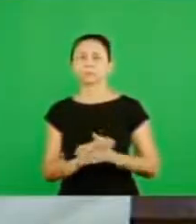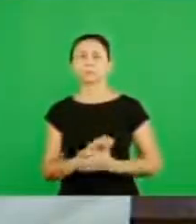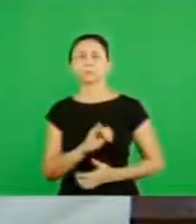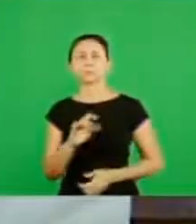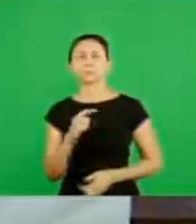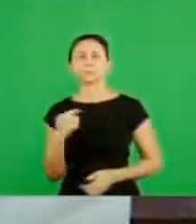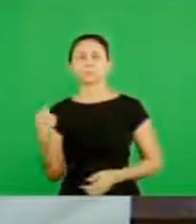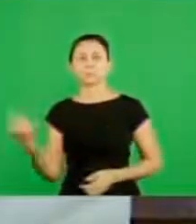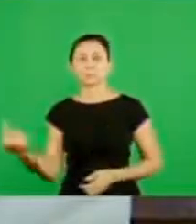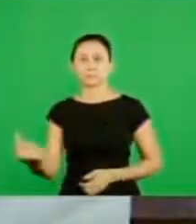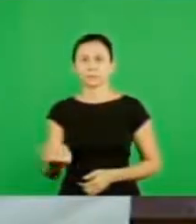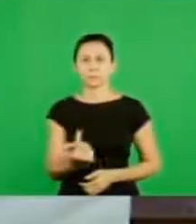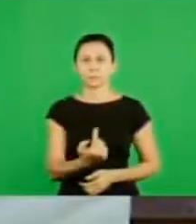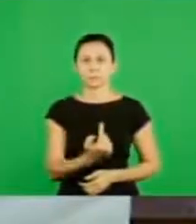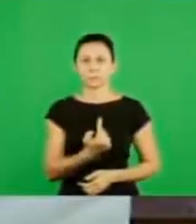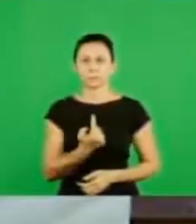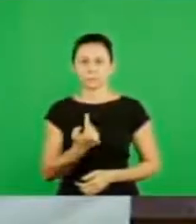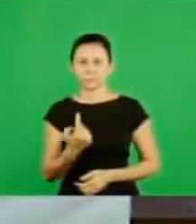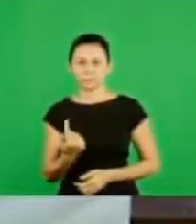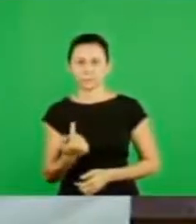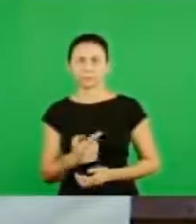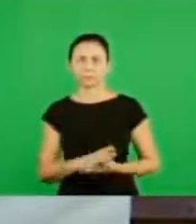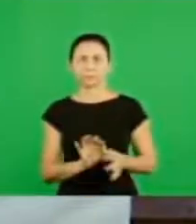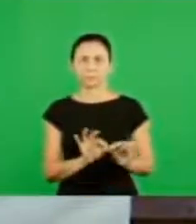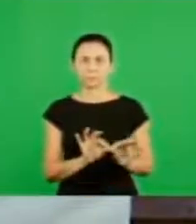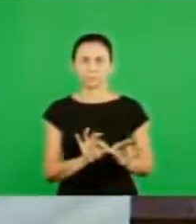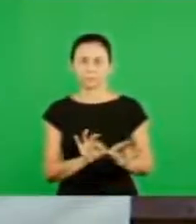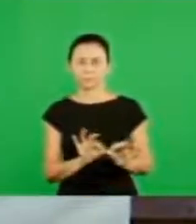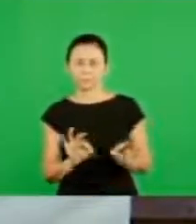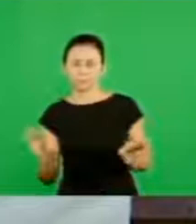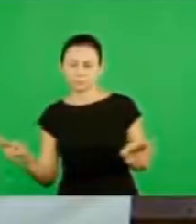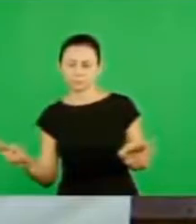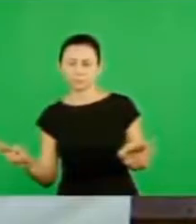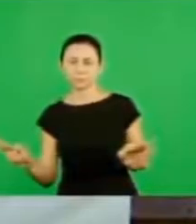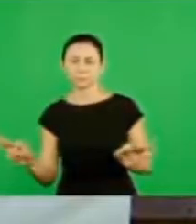Inside a congregation, all of us are here.